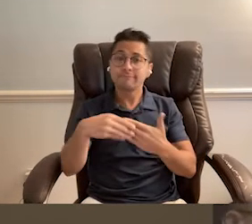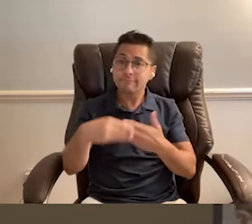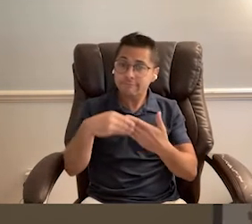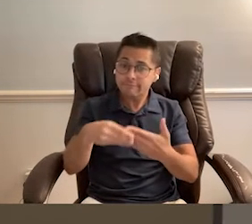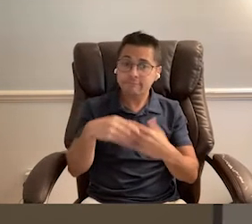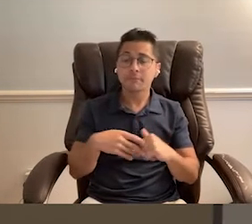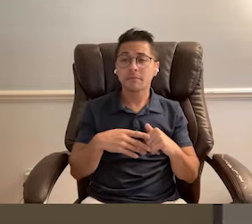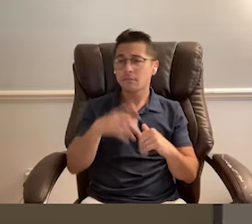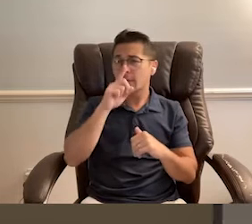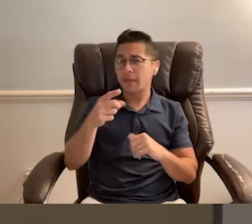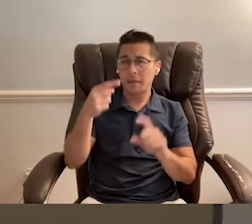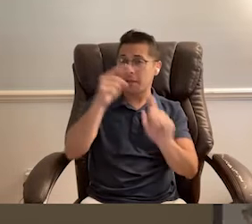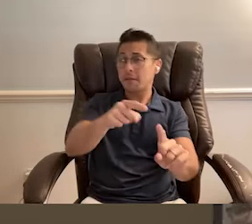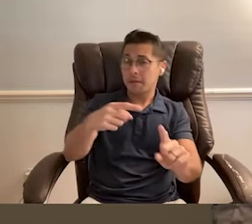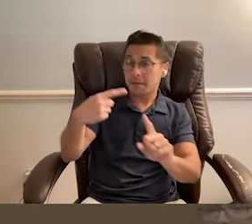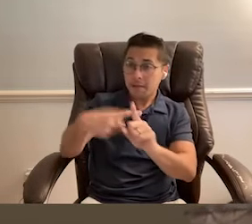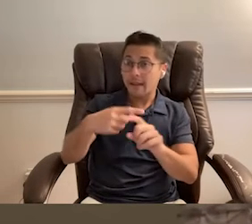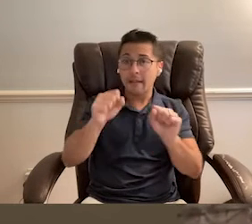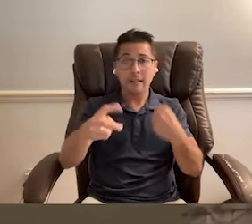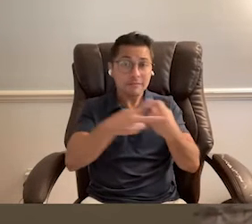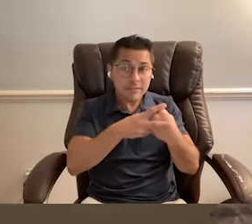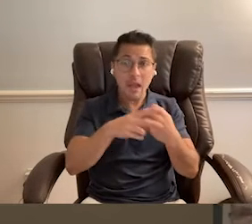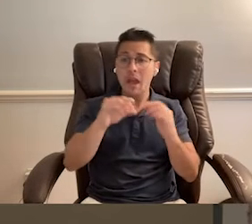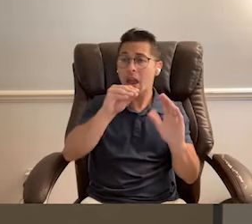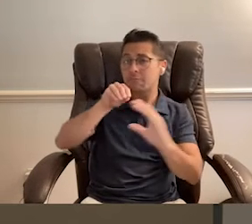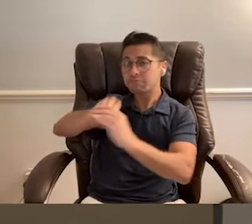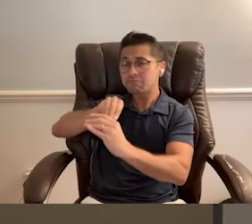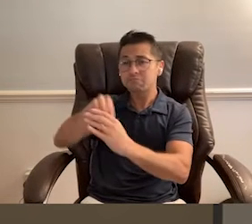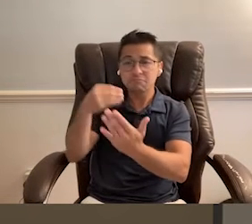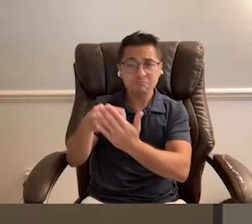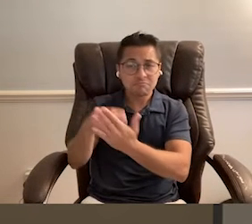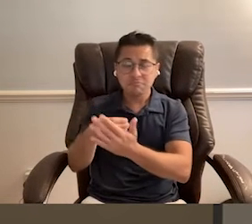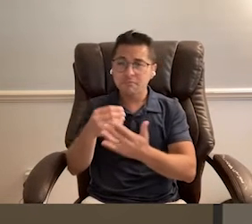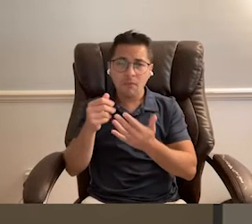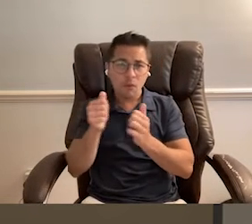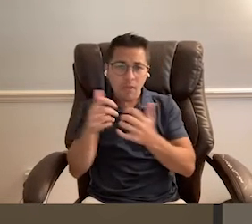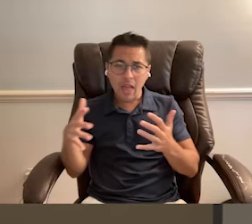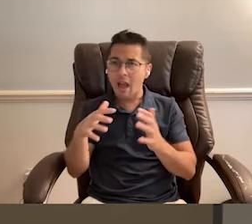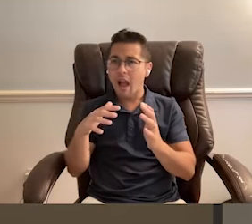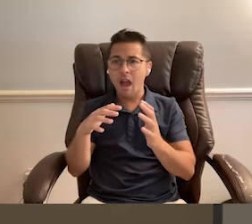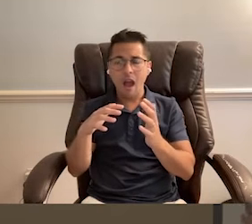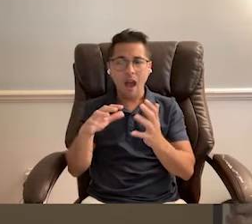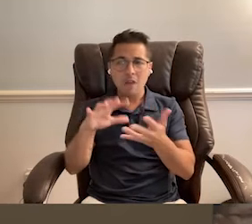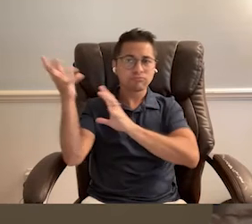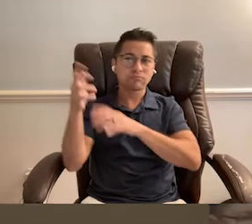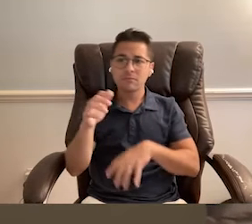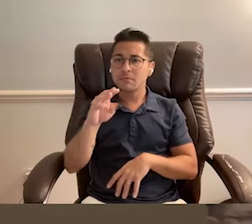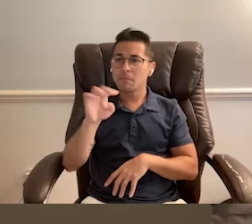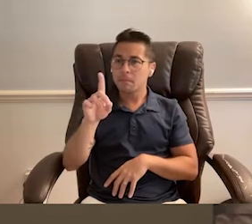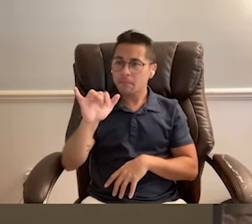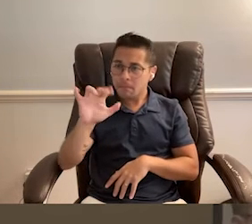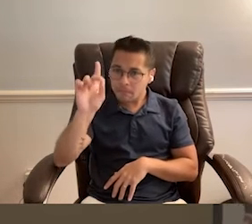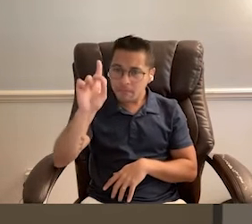advantage of being able to save and put money aside without impacting public benefits like Medicaid and SSI. And also tax